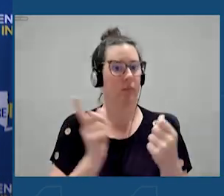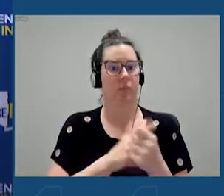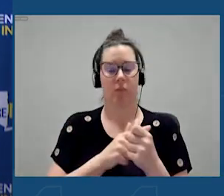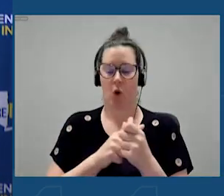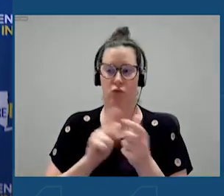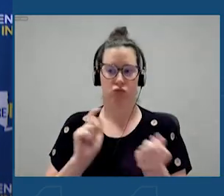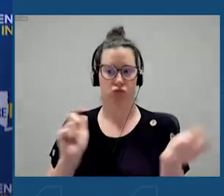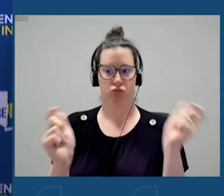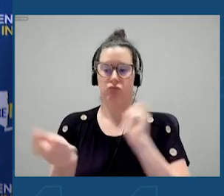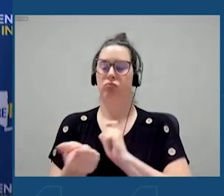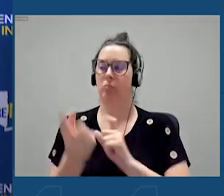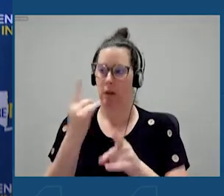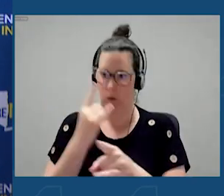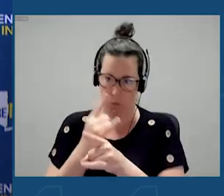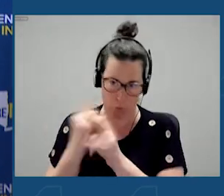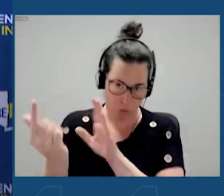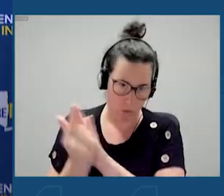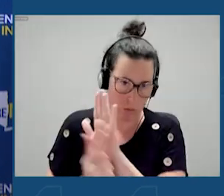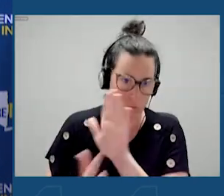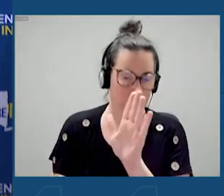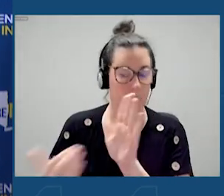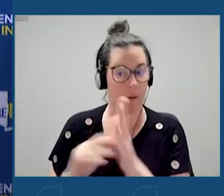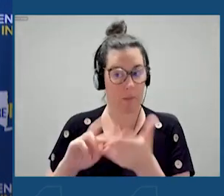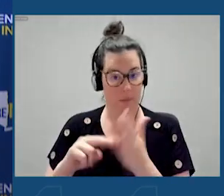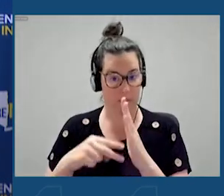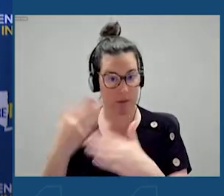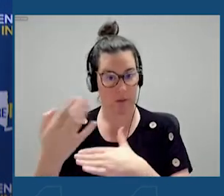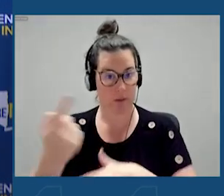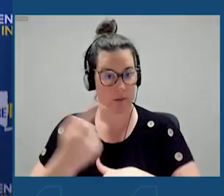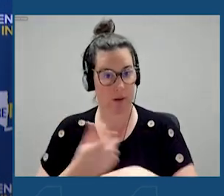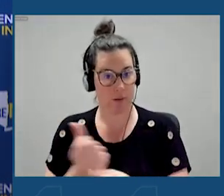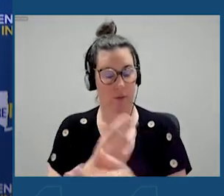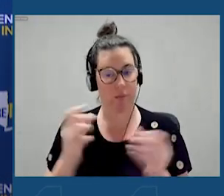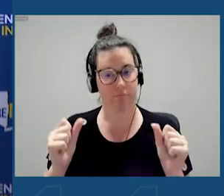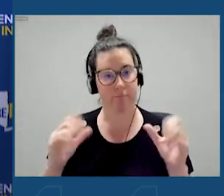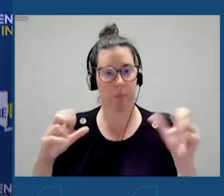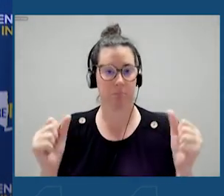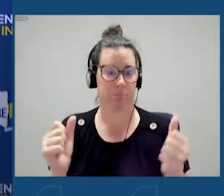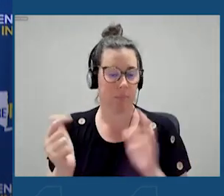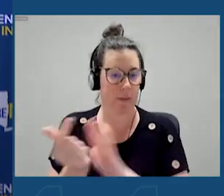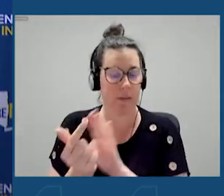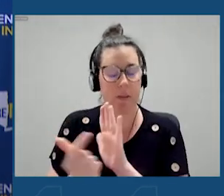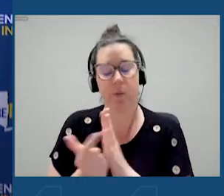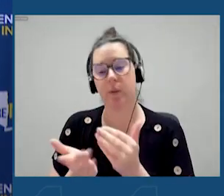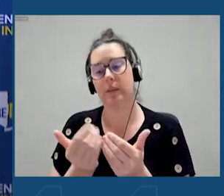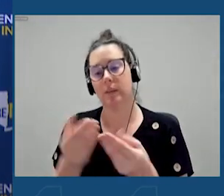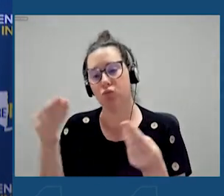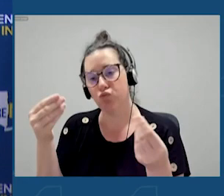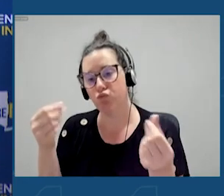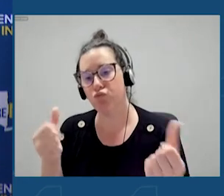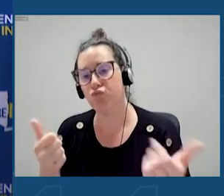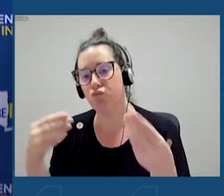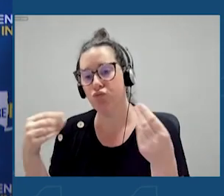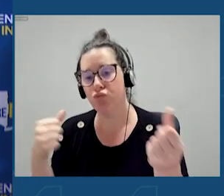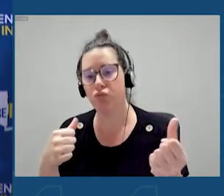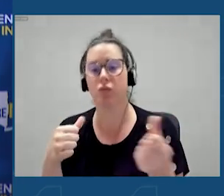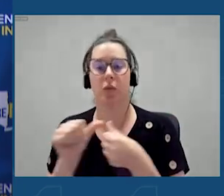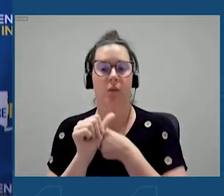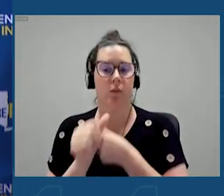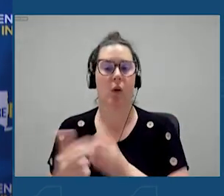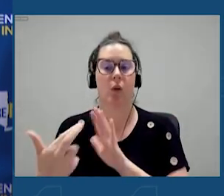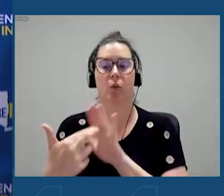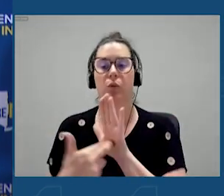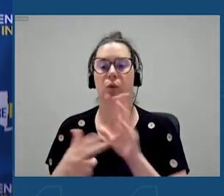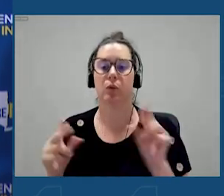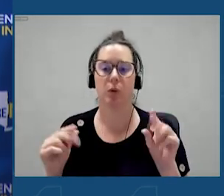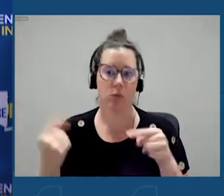that, it's not like the next day everything just became legal and easy and following the rules. There was a real